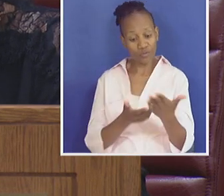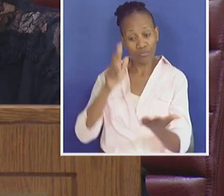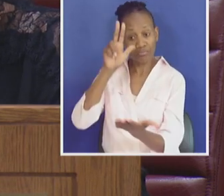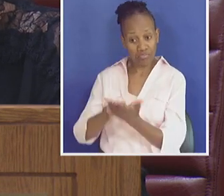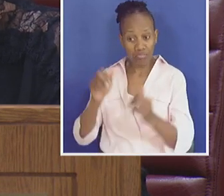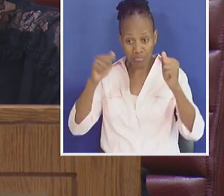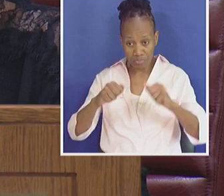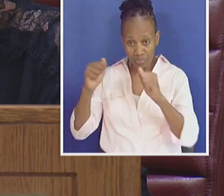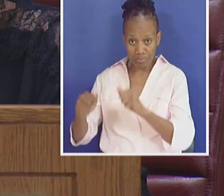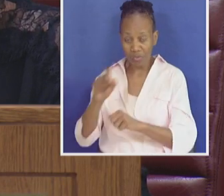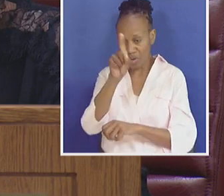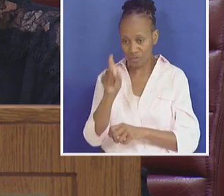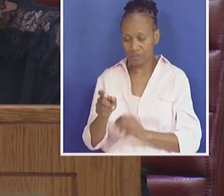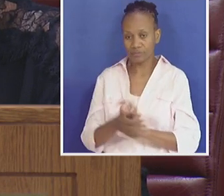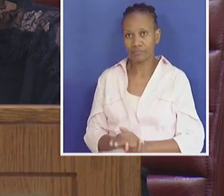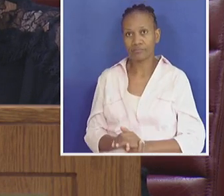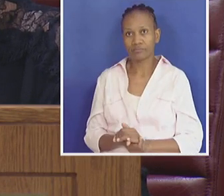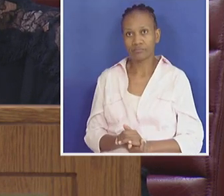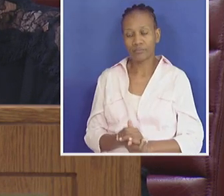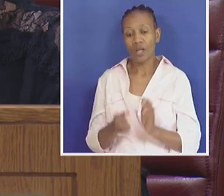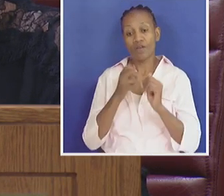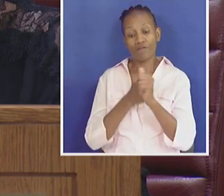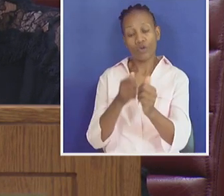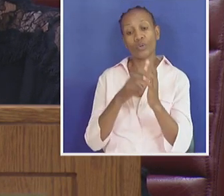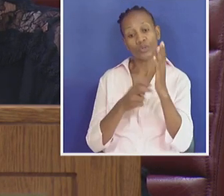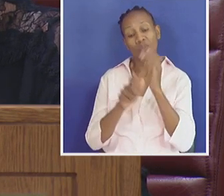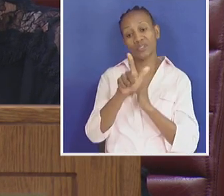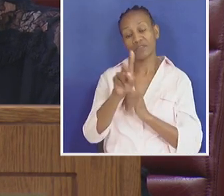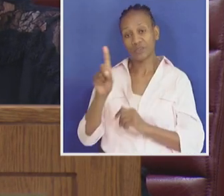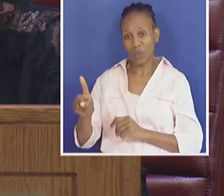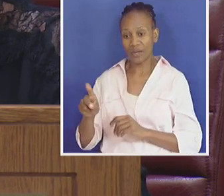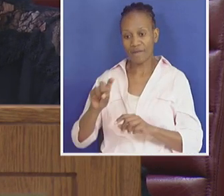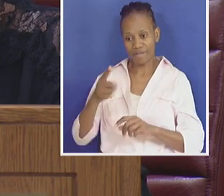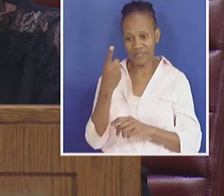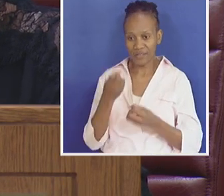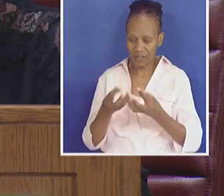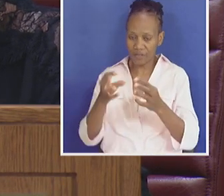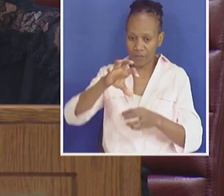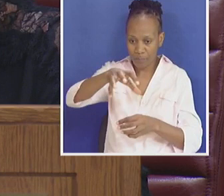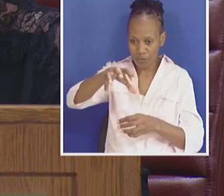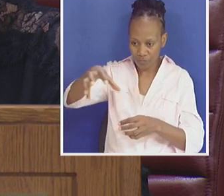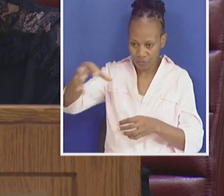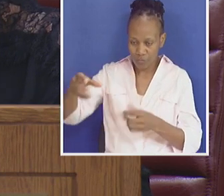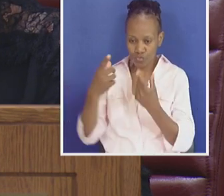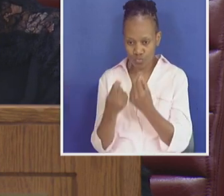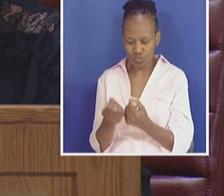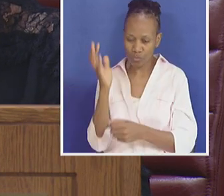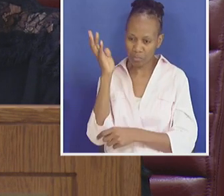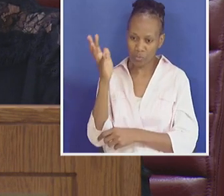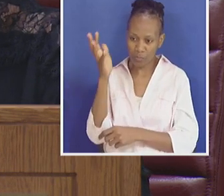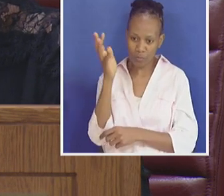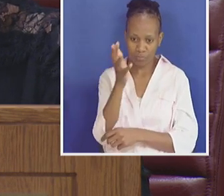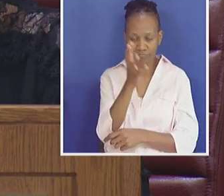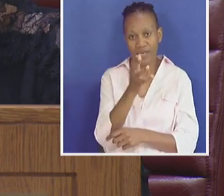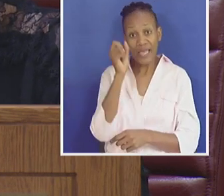to. In accordance to Rule 71, I shall first allow provinces the opportunity to make their declarations of